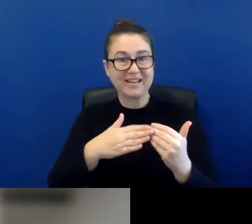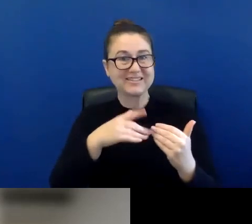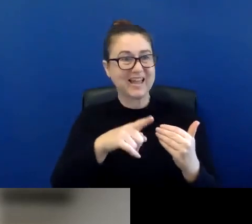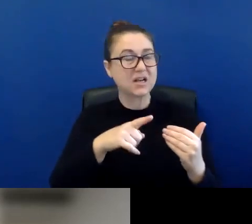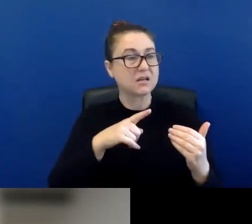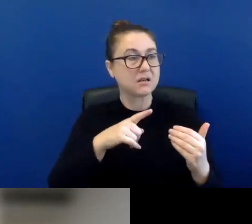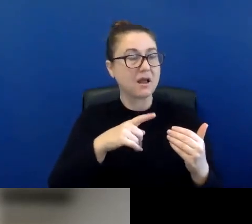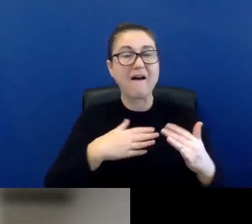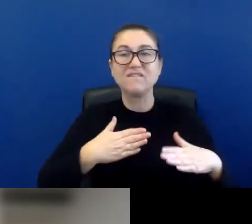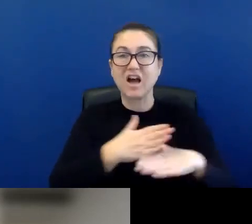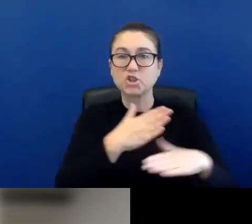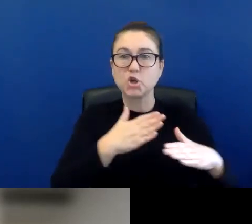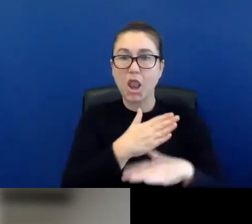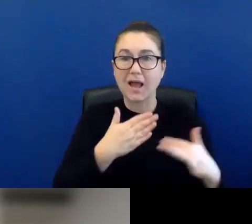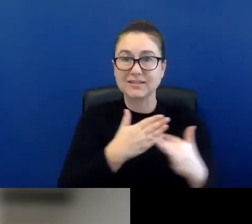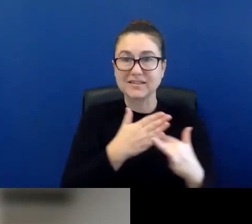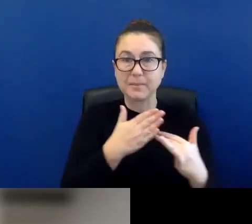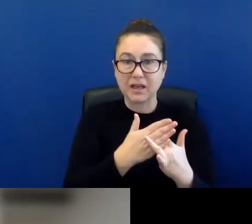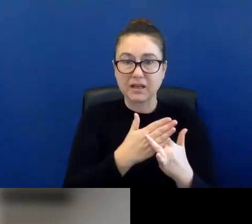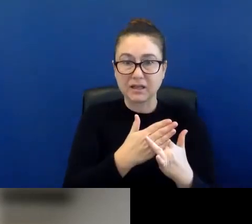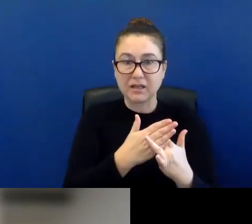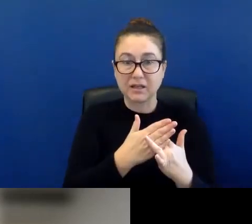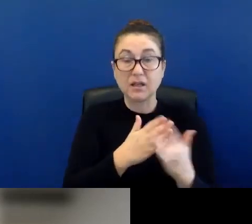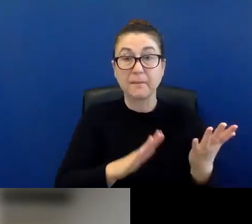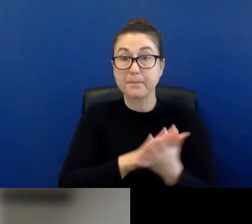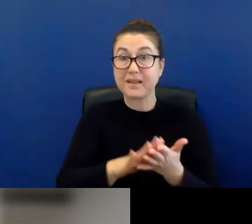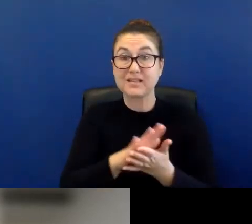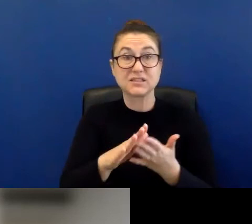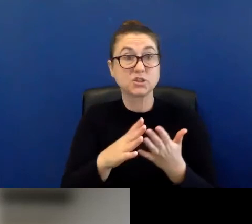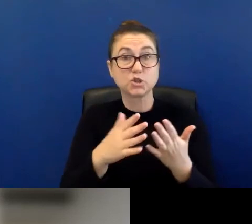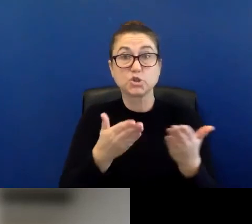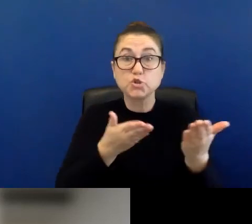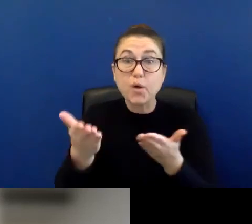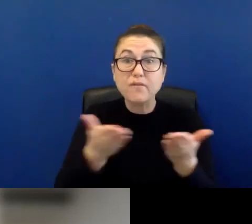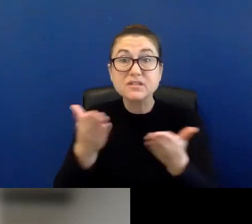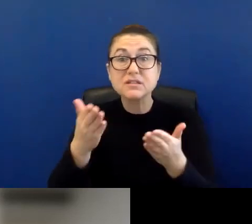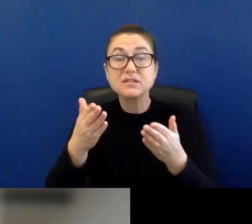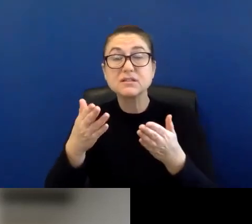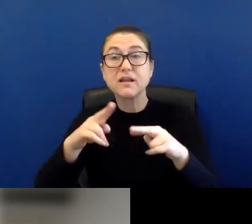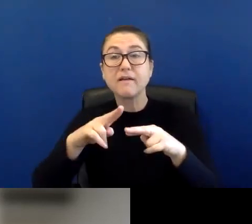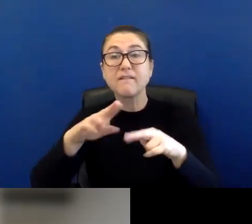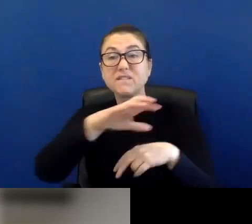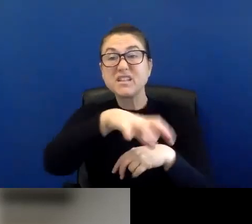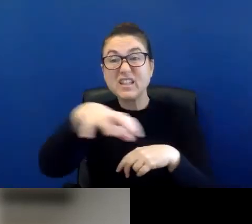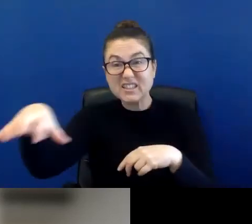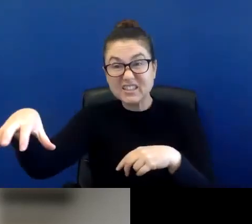functional accessibility, which is the need to be able to use goods, services and facilities that use particular